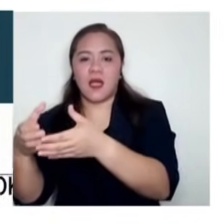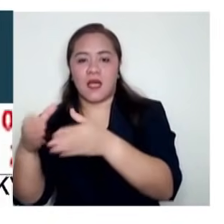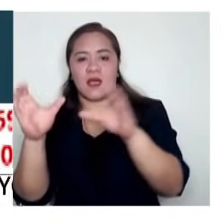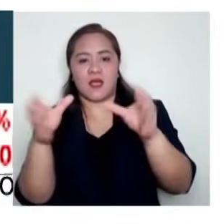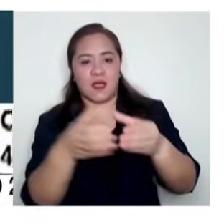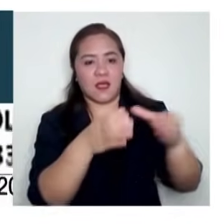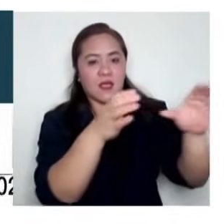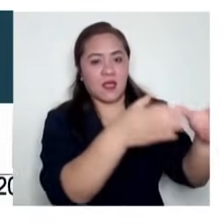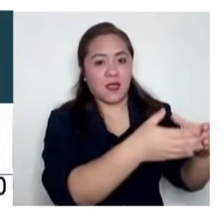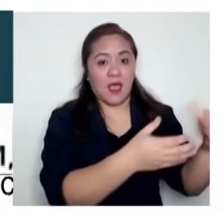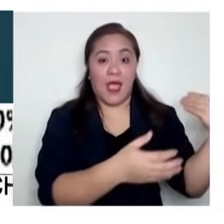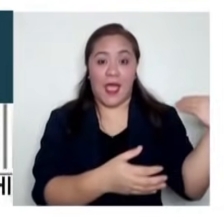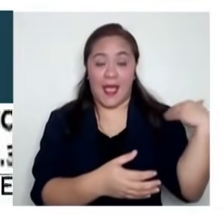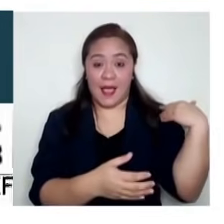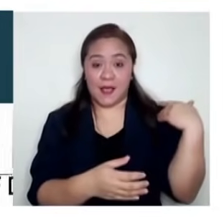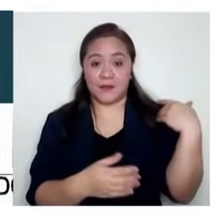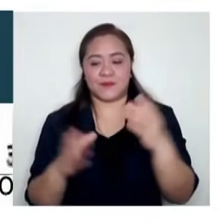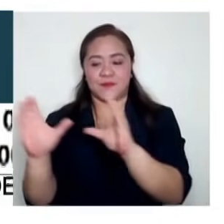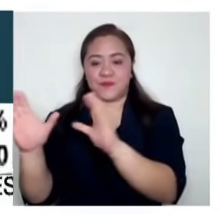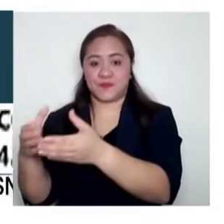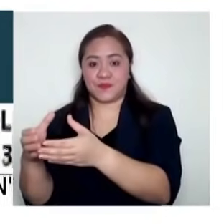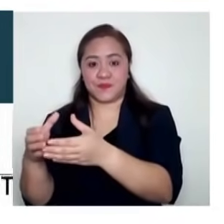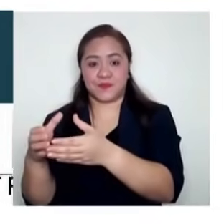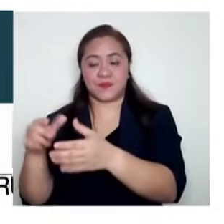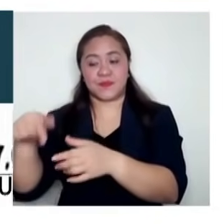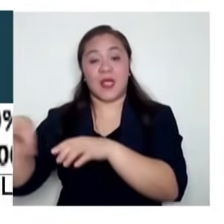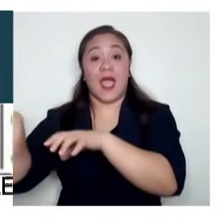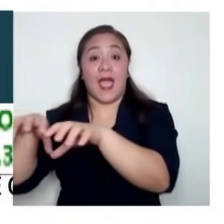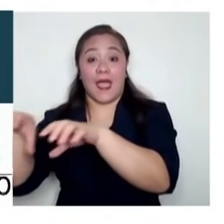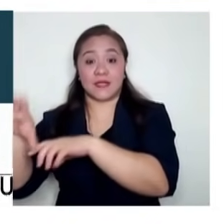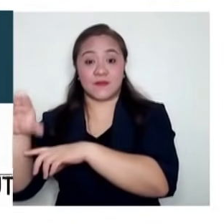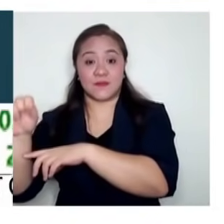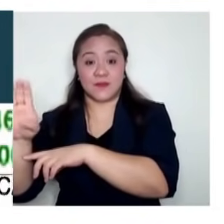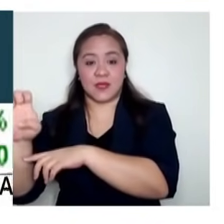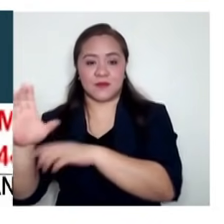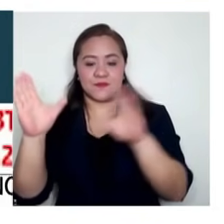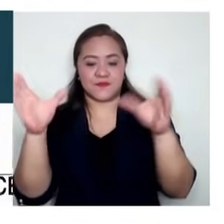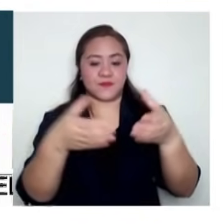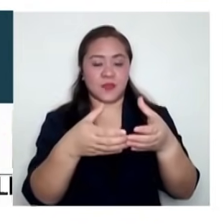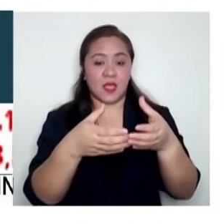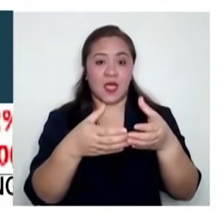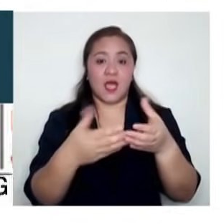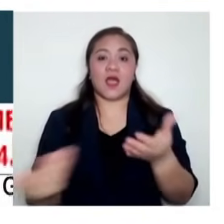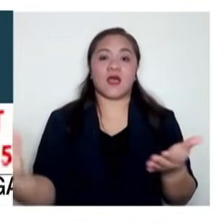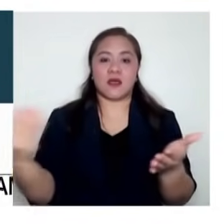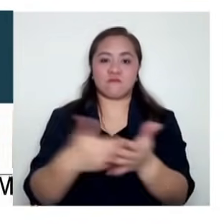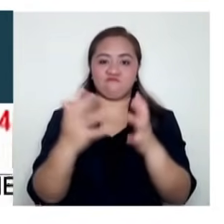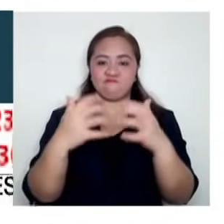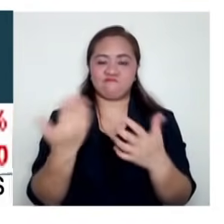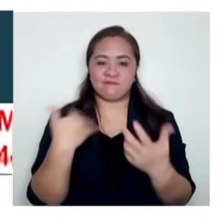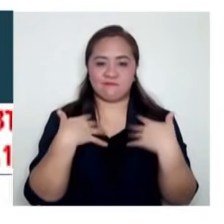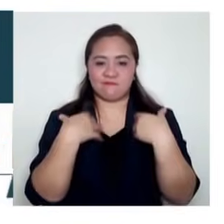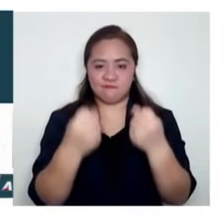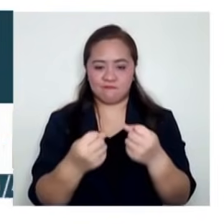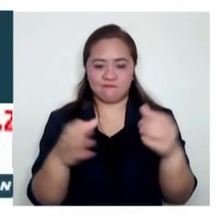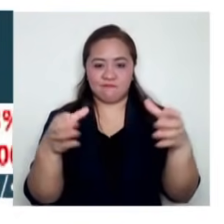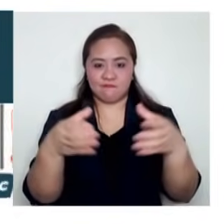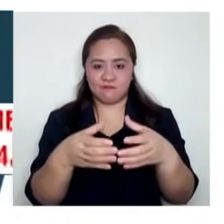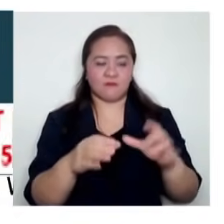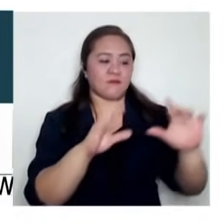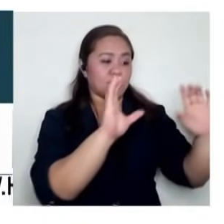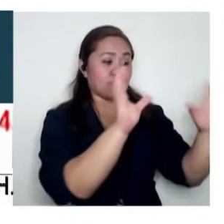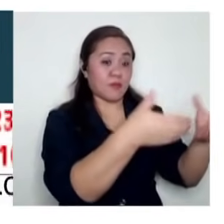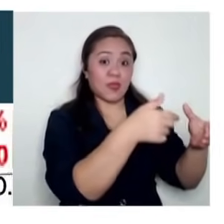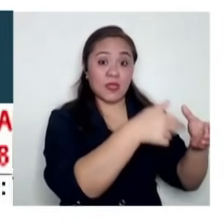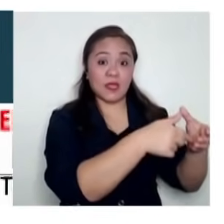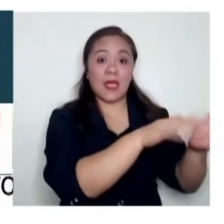three classifications. We have active cases, we have recoveries, and we have deaths. So whenever, for